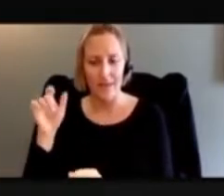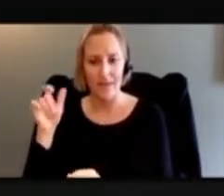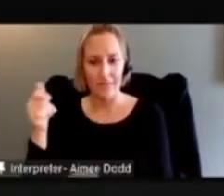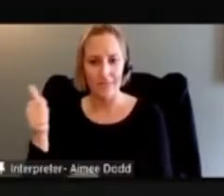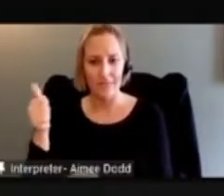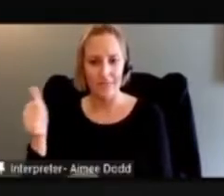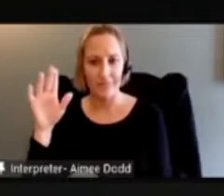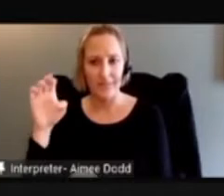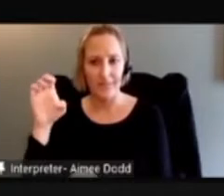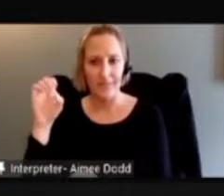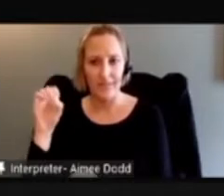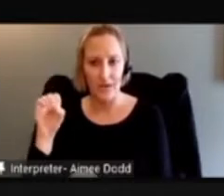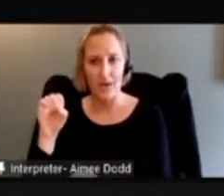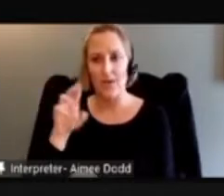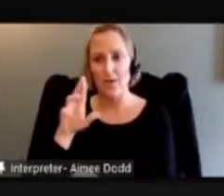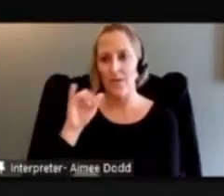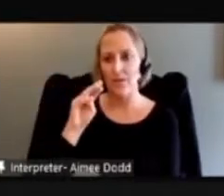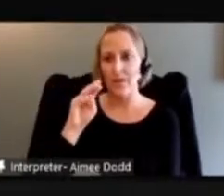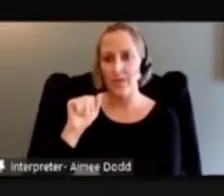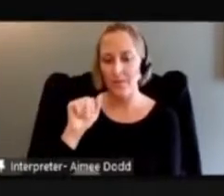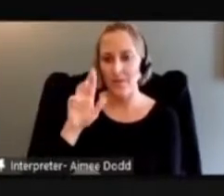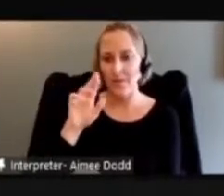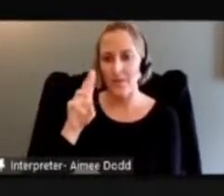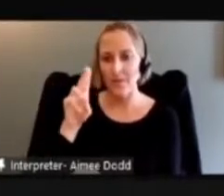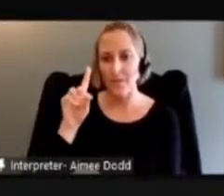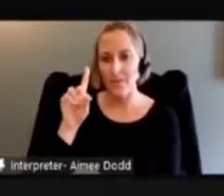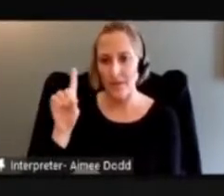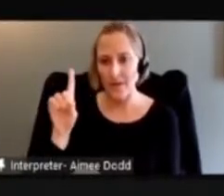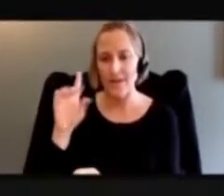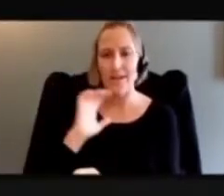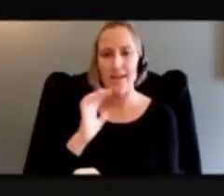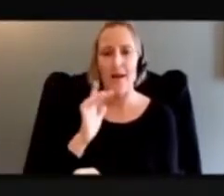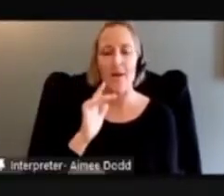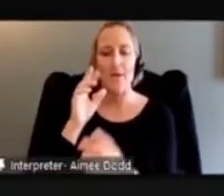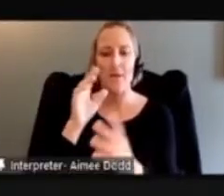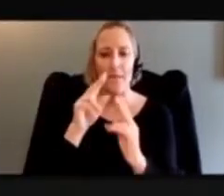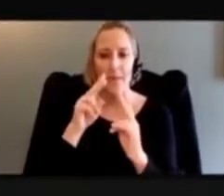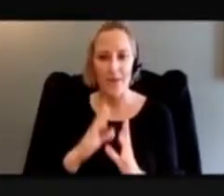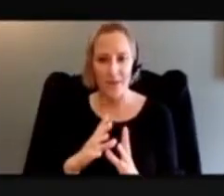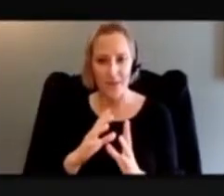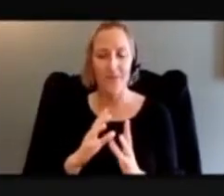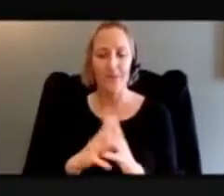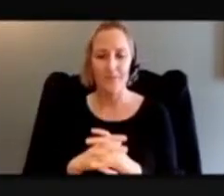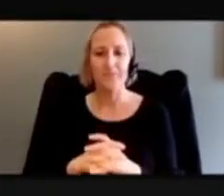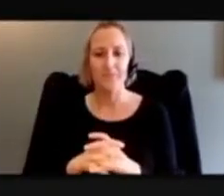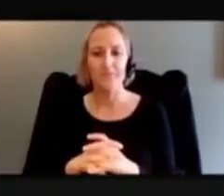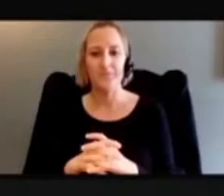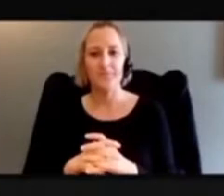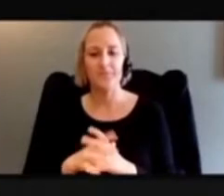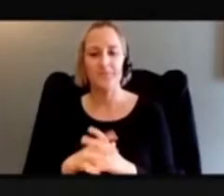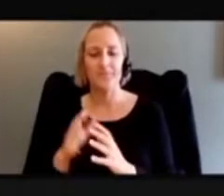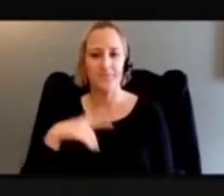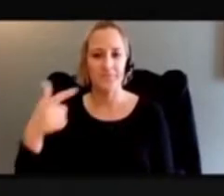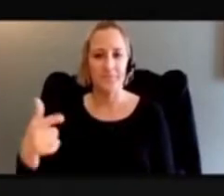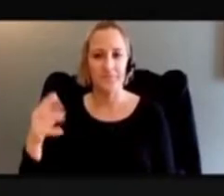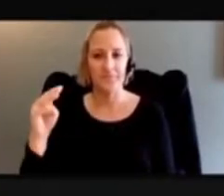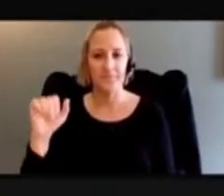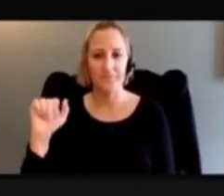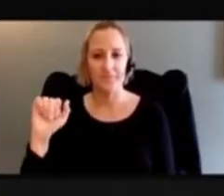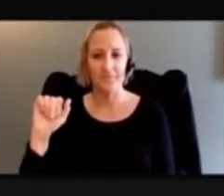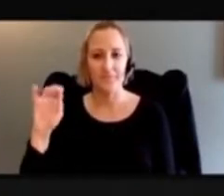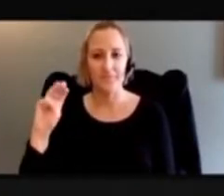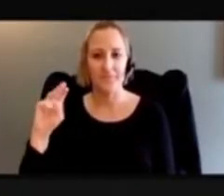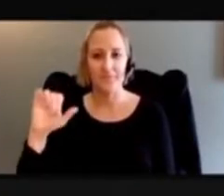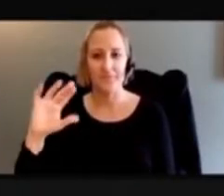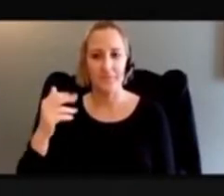our strategic partner and conference advisor. I will turn it over to you, Michael. Thanks, Diana. So I just